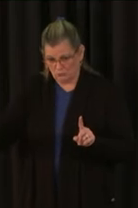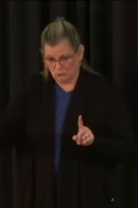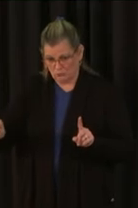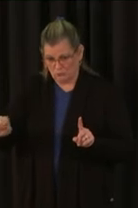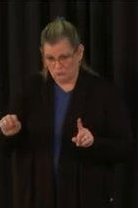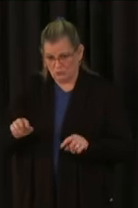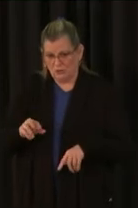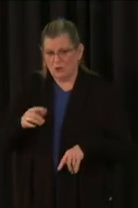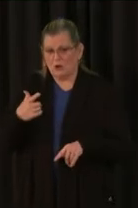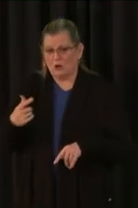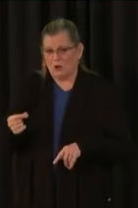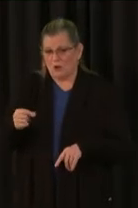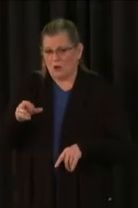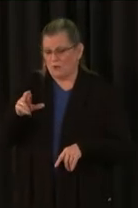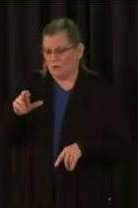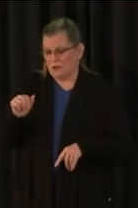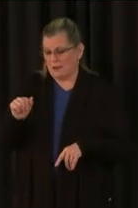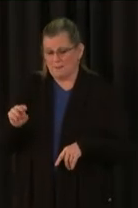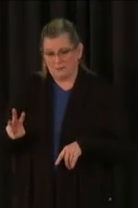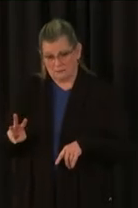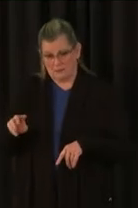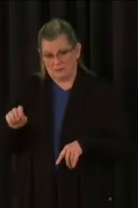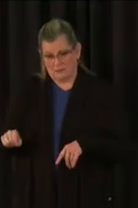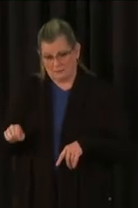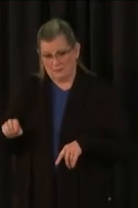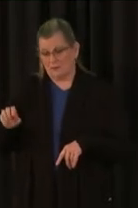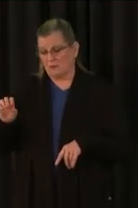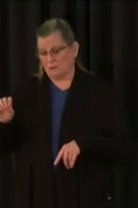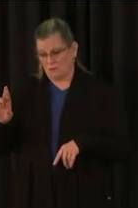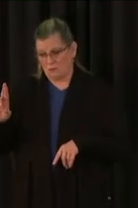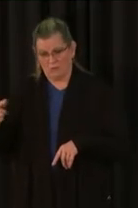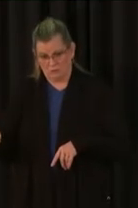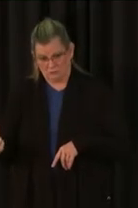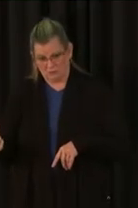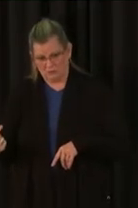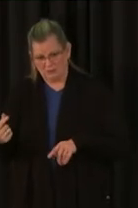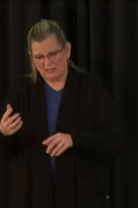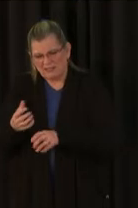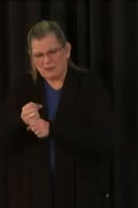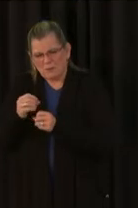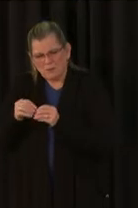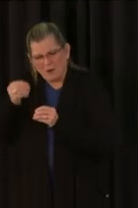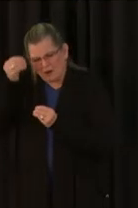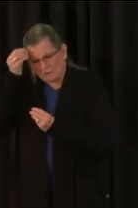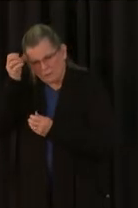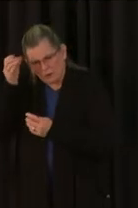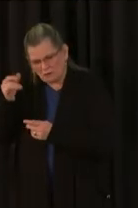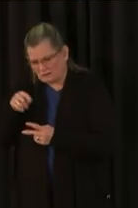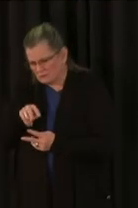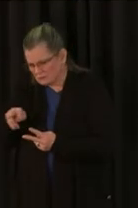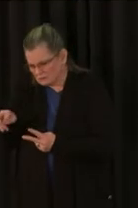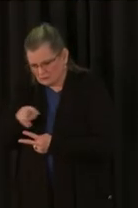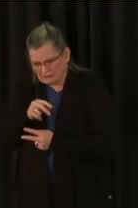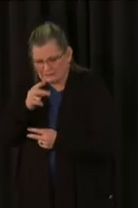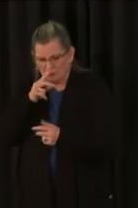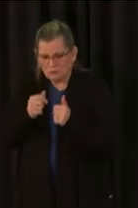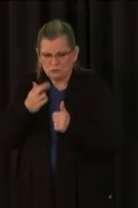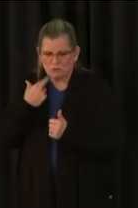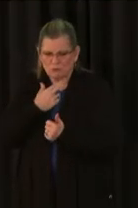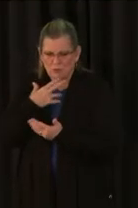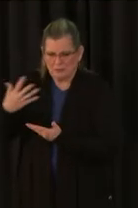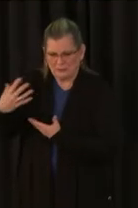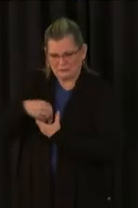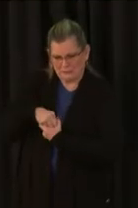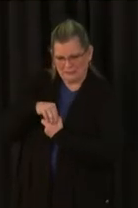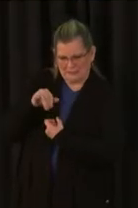ramw.org/Restaurant Week to get more details on restaurants that are participating in that program.